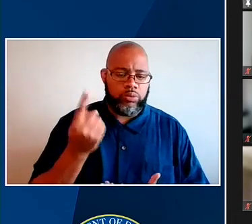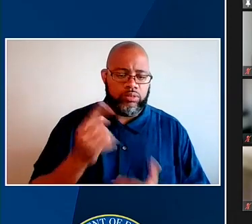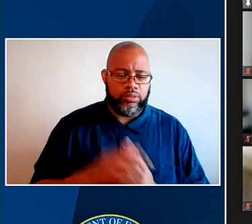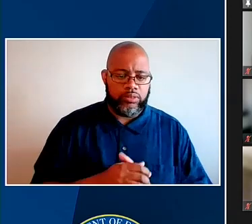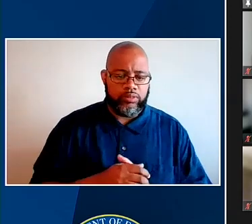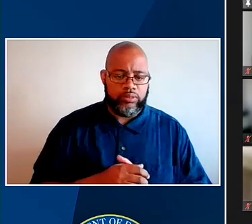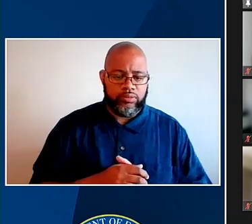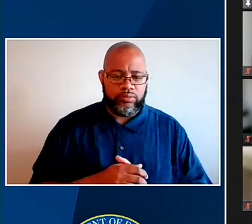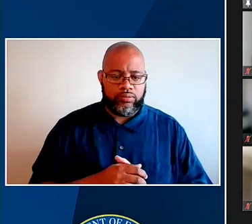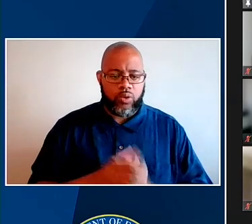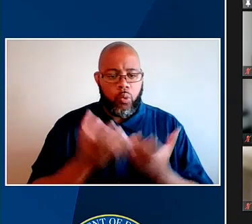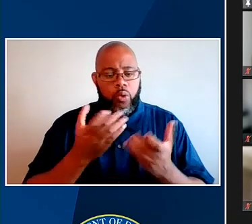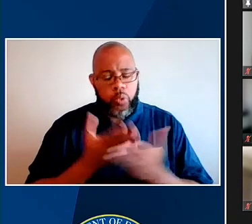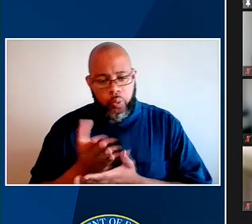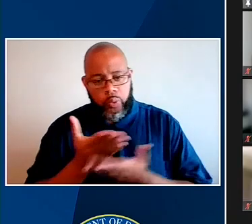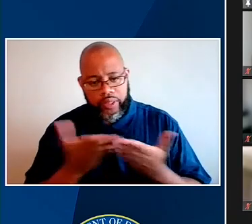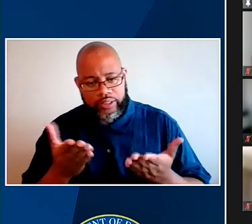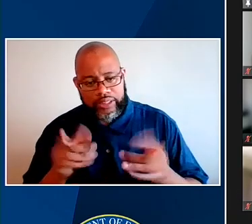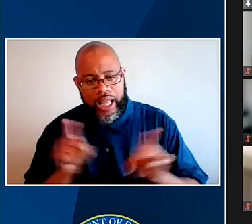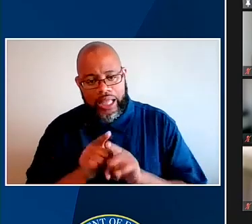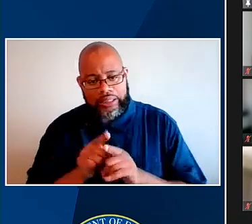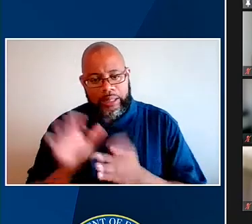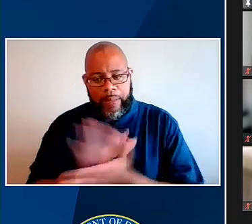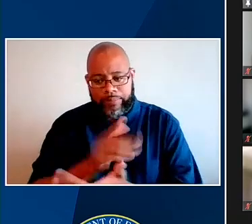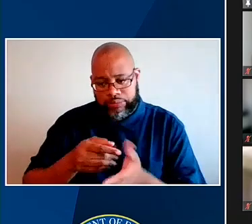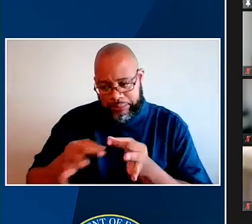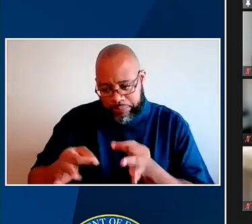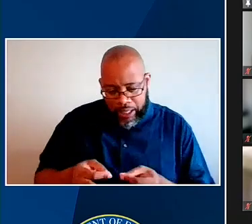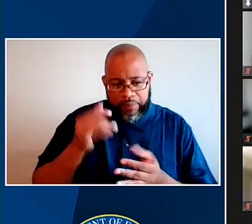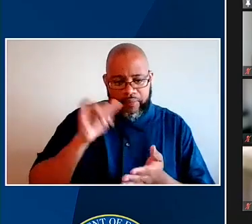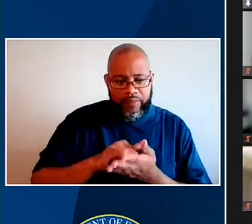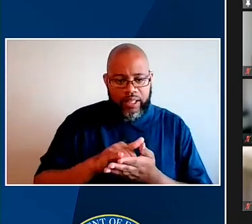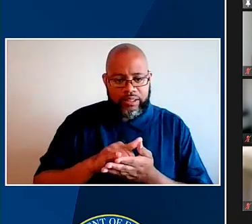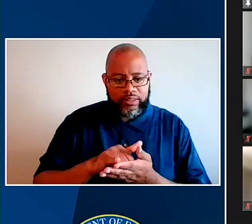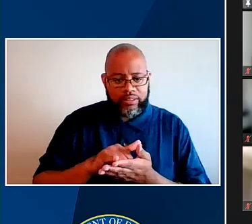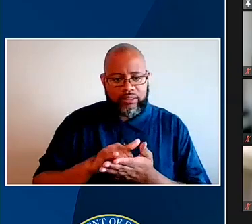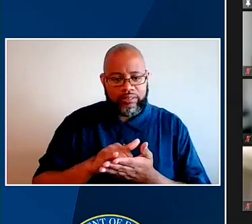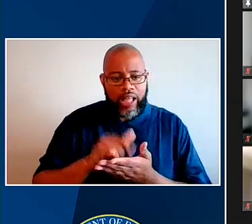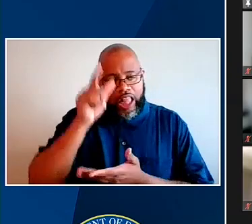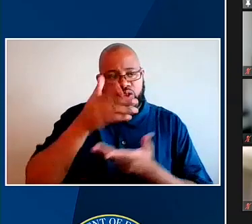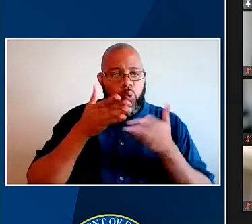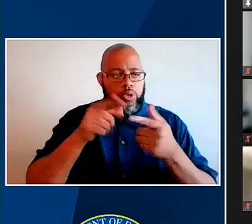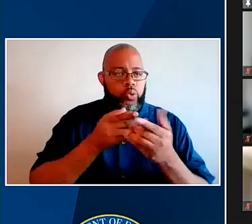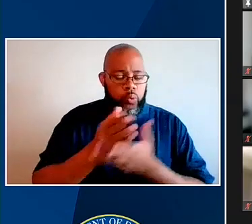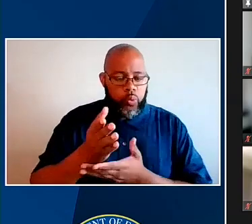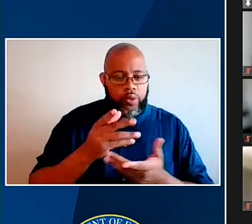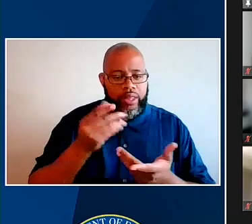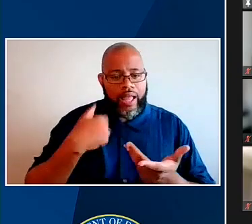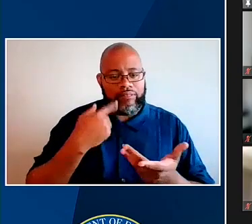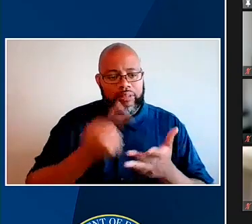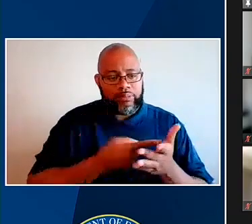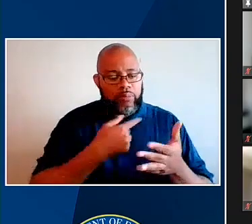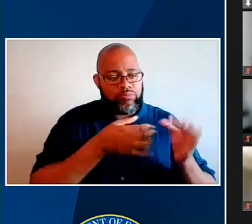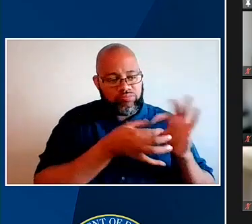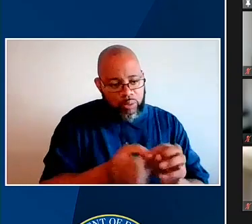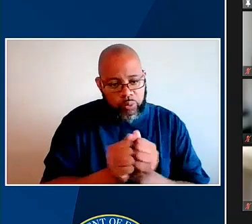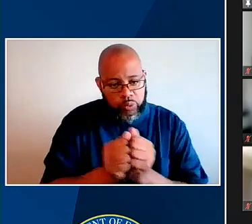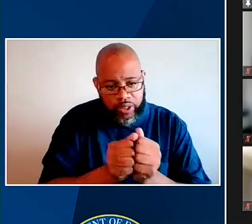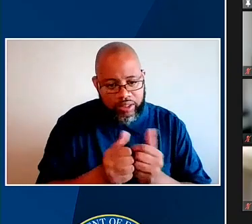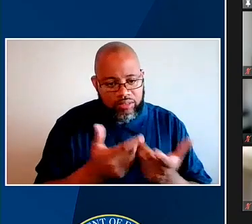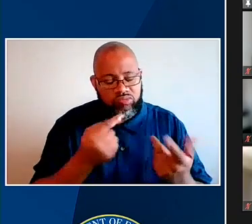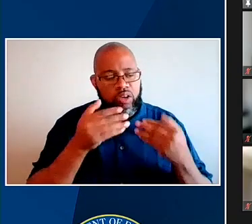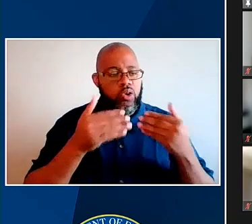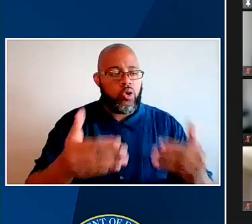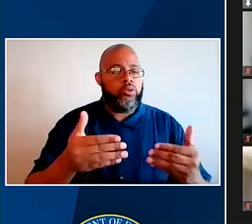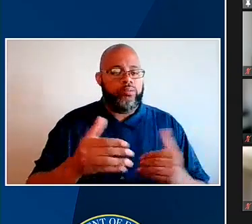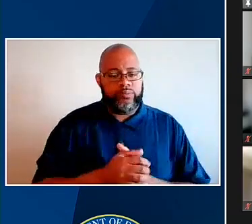There's always a desire to go through things as the paper is laid out, because that's the logical way to go through it. And then there are times when they're tied together. So whether we should skip ahead and go back is